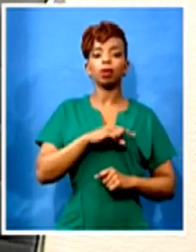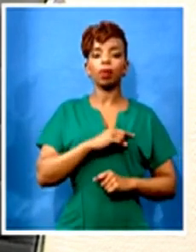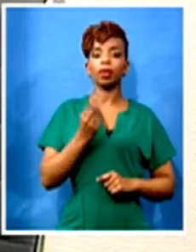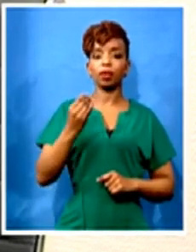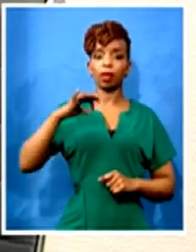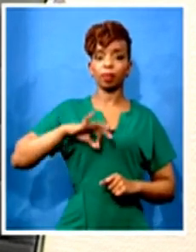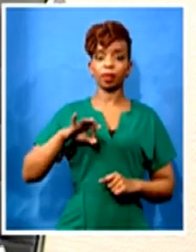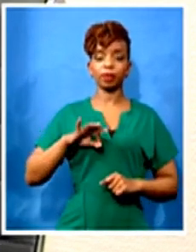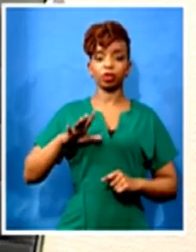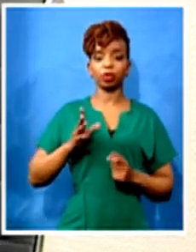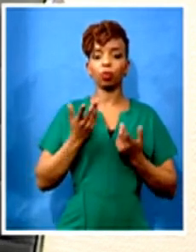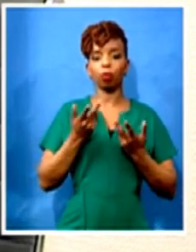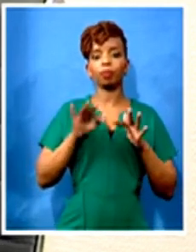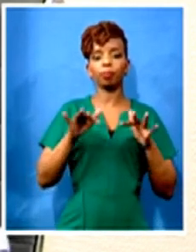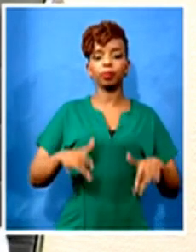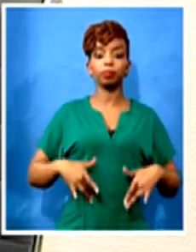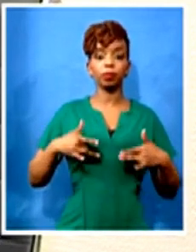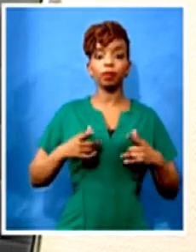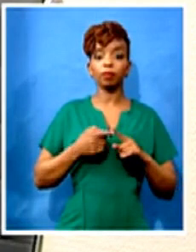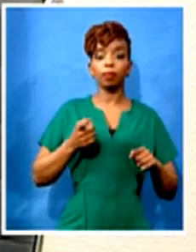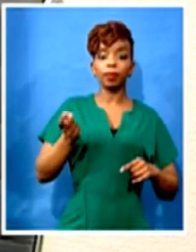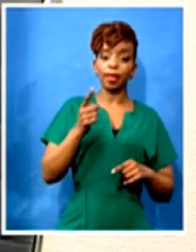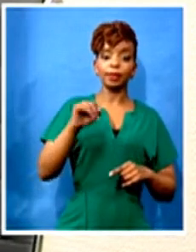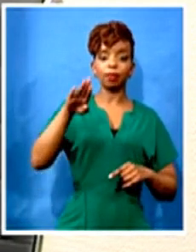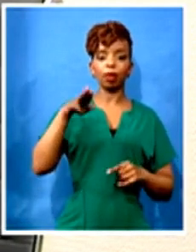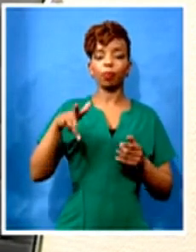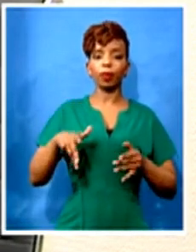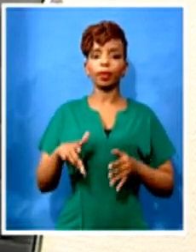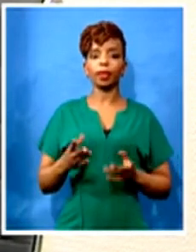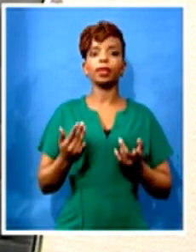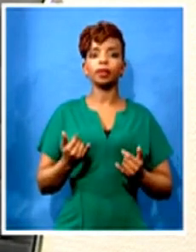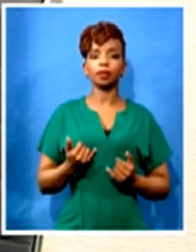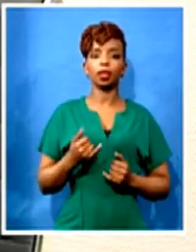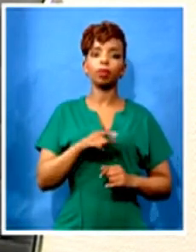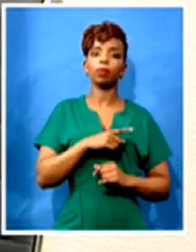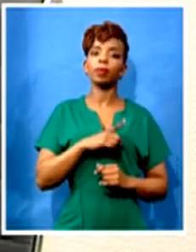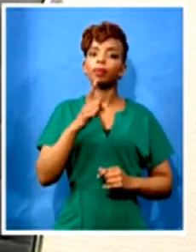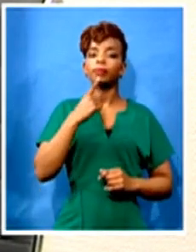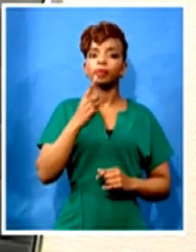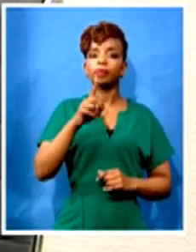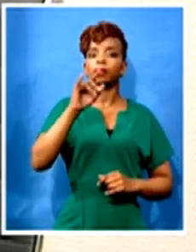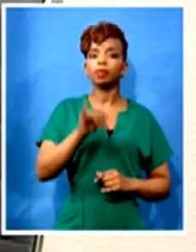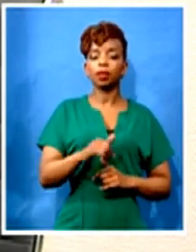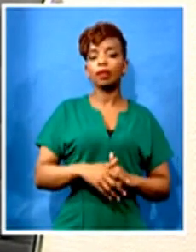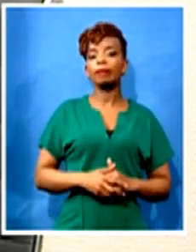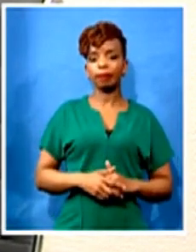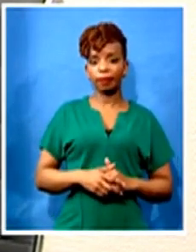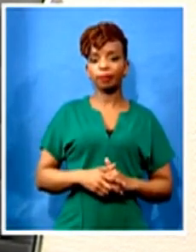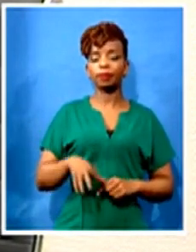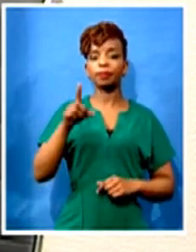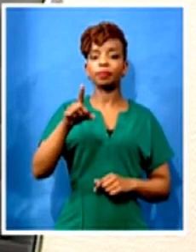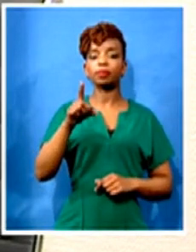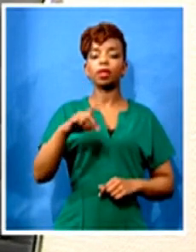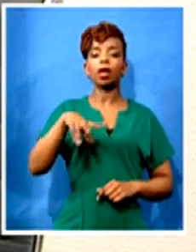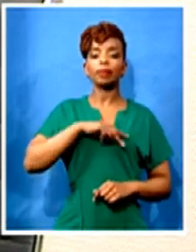would be stopped from speaking, also going as far as to say that it is the presidency of President Emerson Mnangagwa in Zimbabwe